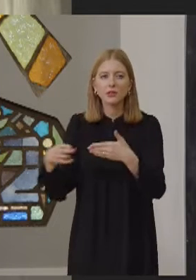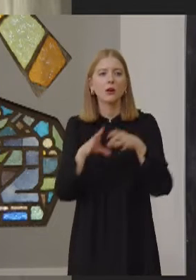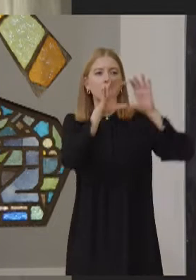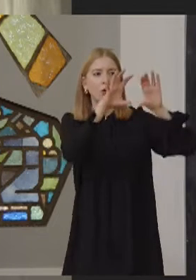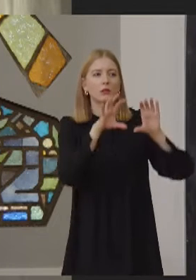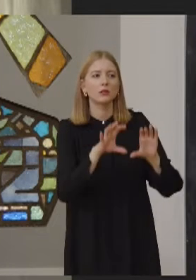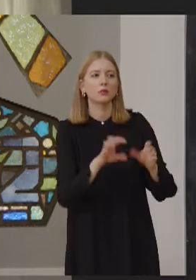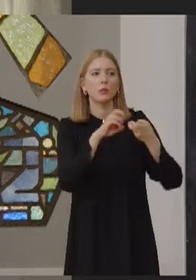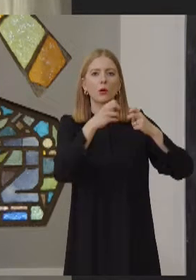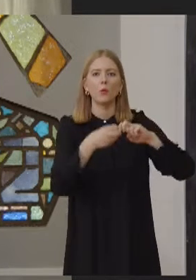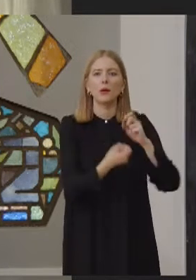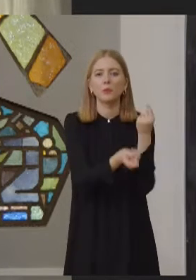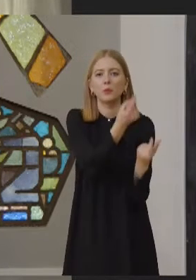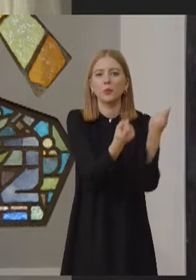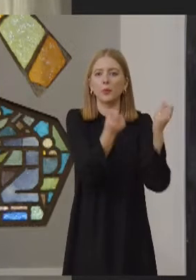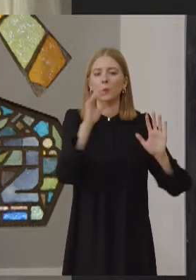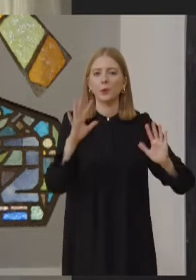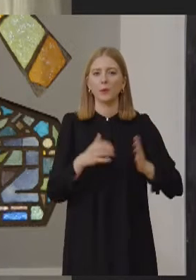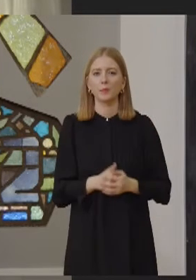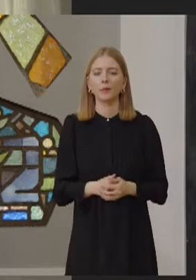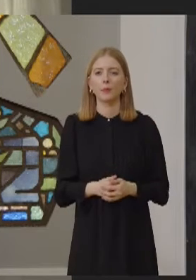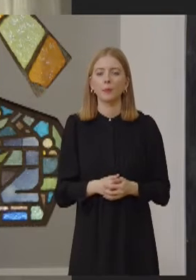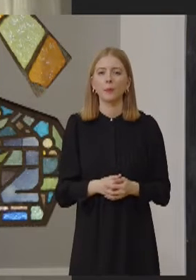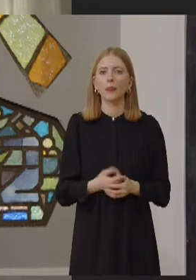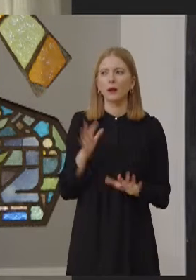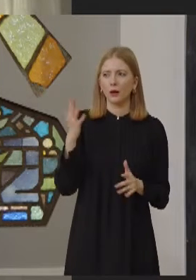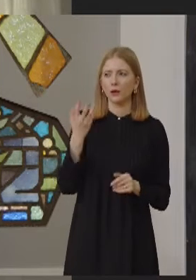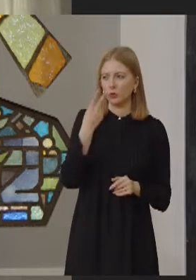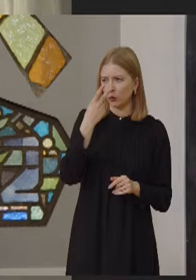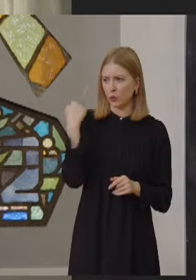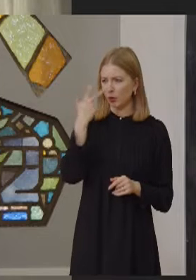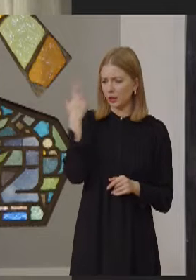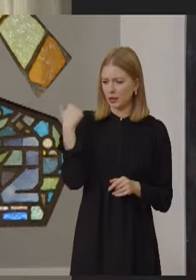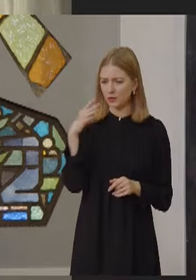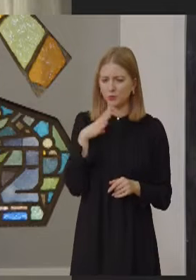the constitutional implications of the Istanbul Convention.